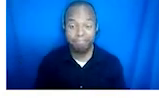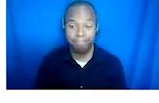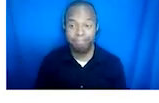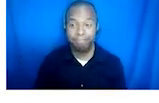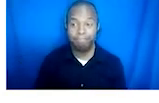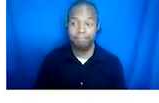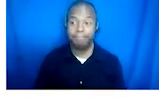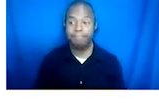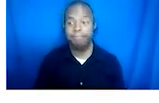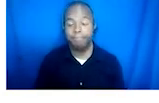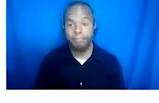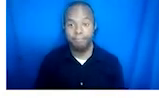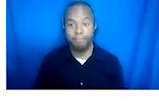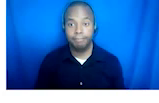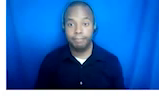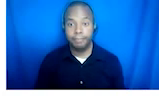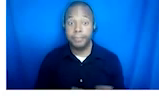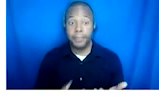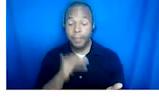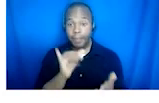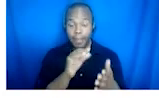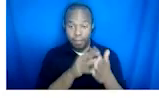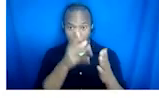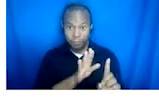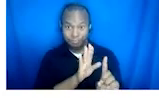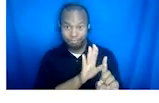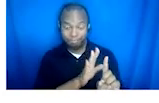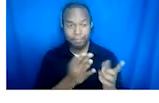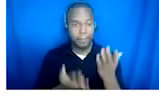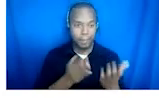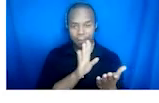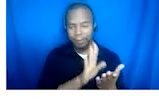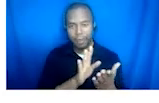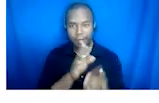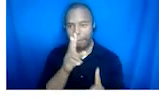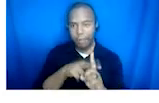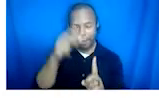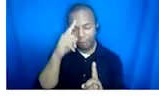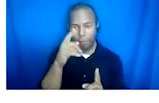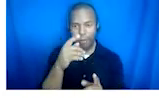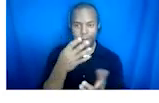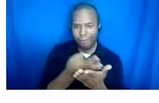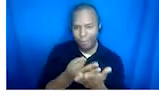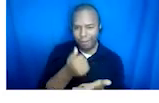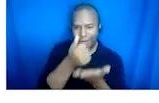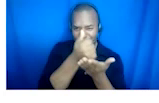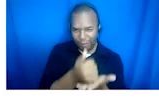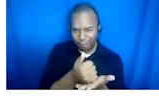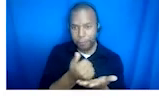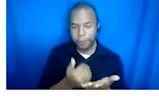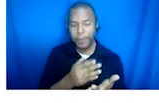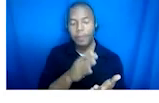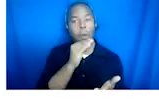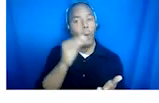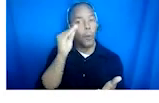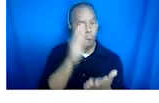So that student's records, then, if they are applying for financial aid, the home college is the one that pulls it all together and confirms